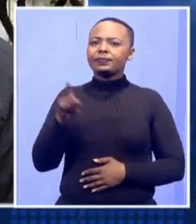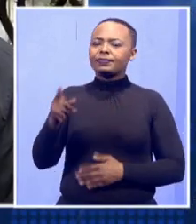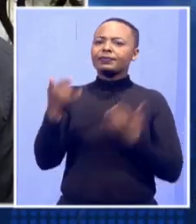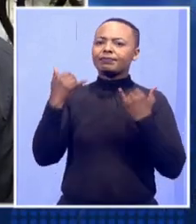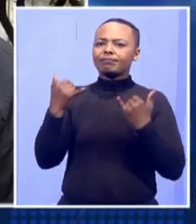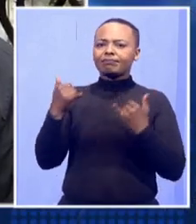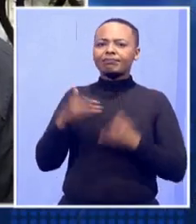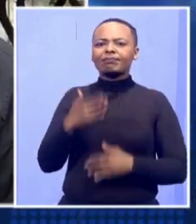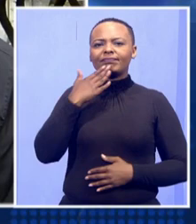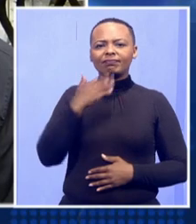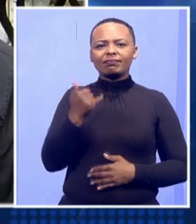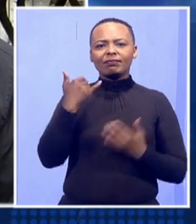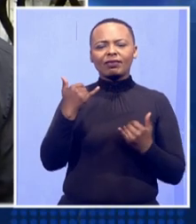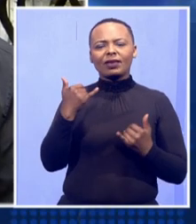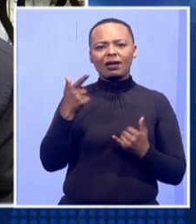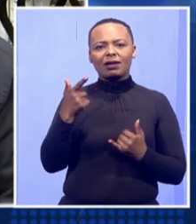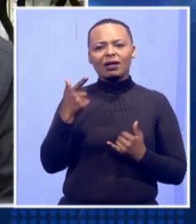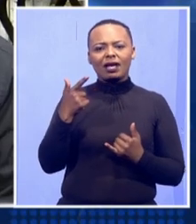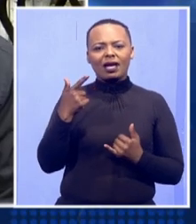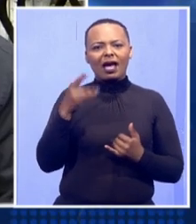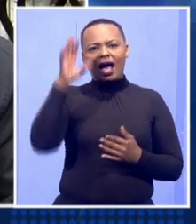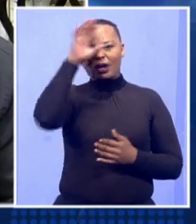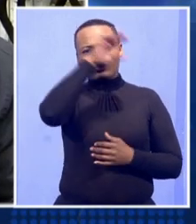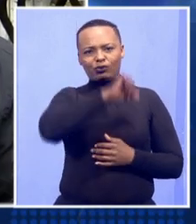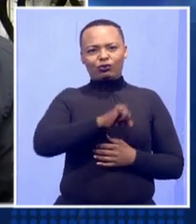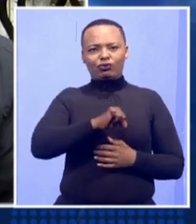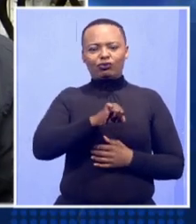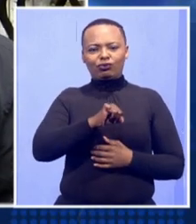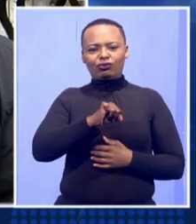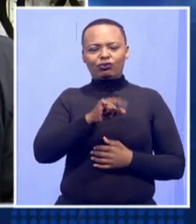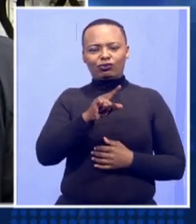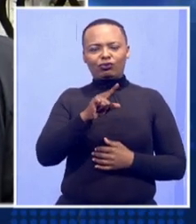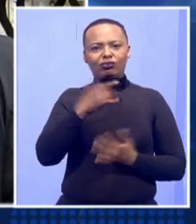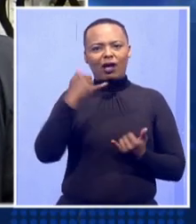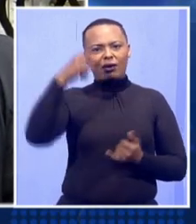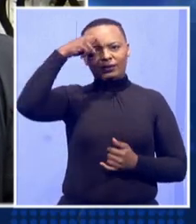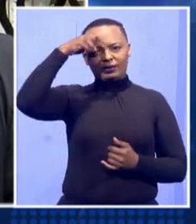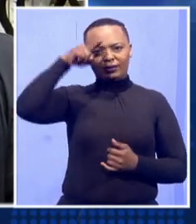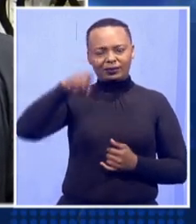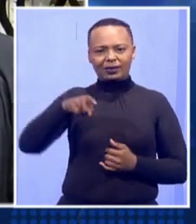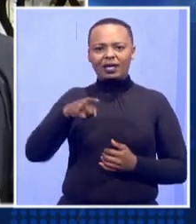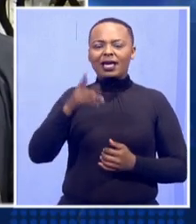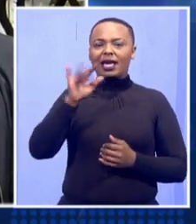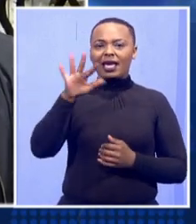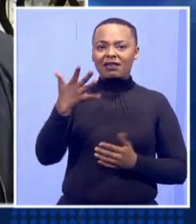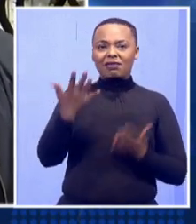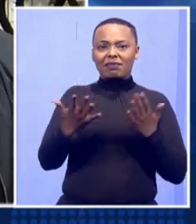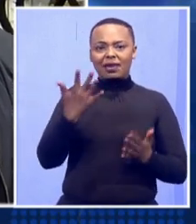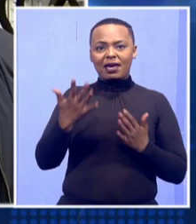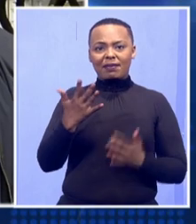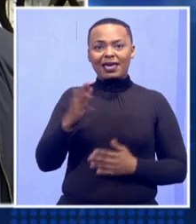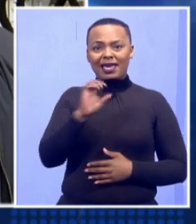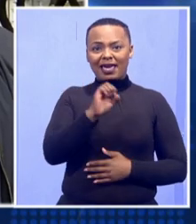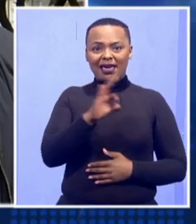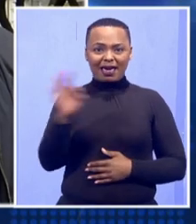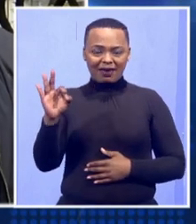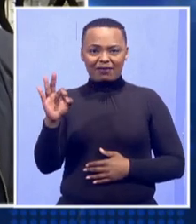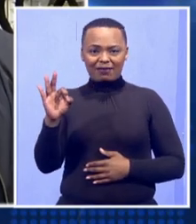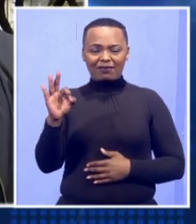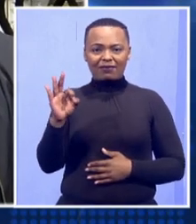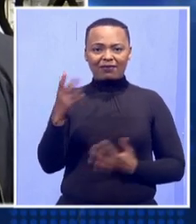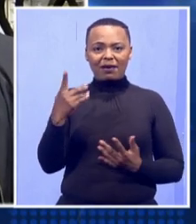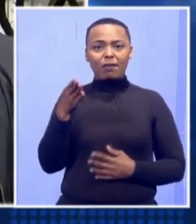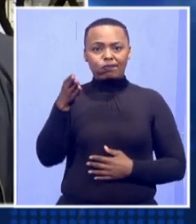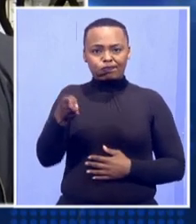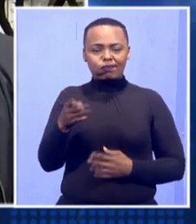hypothetical game. If indeed the EFF does prevail here and a mayor comes from their ranks, they're always going to be having